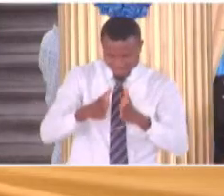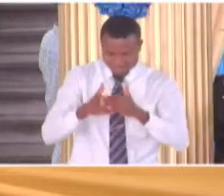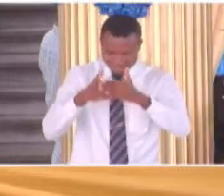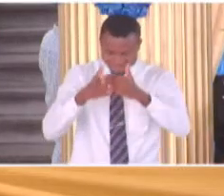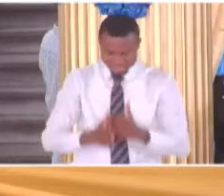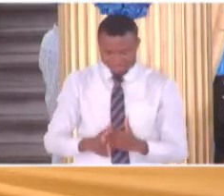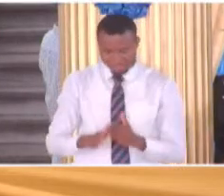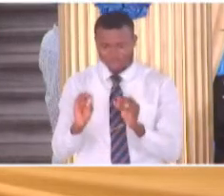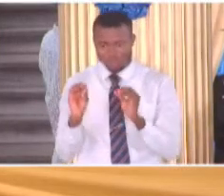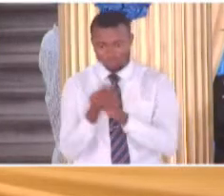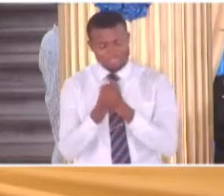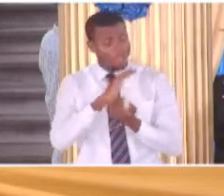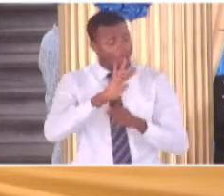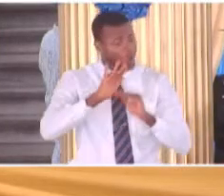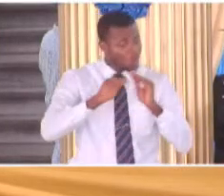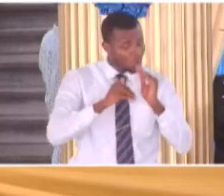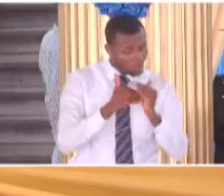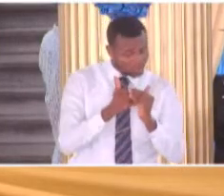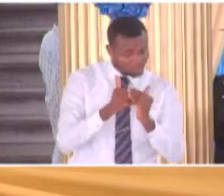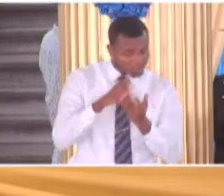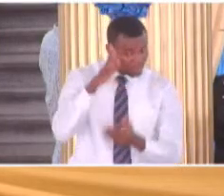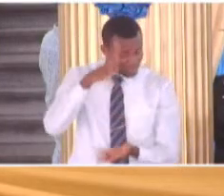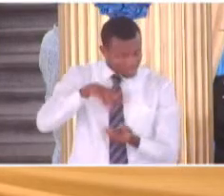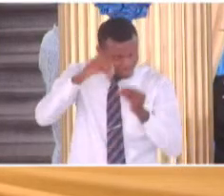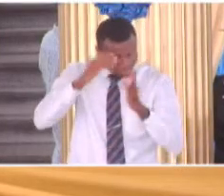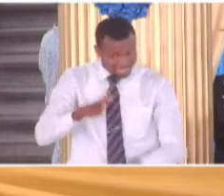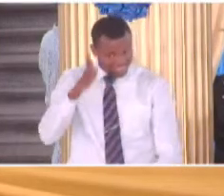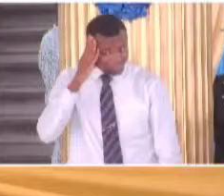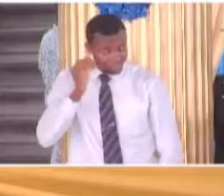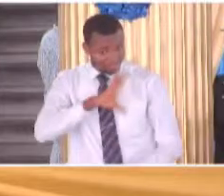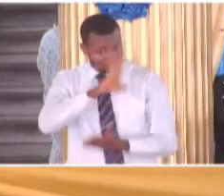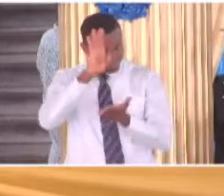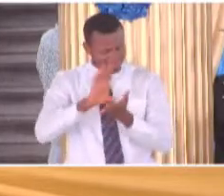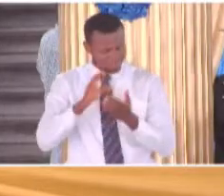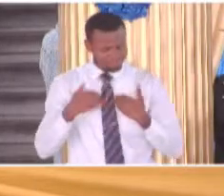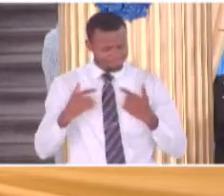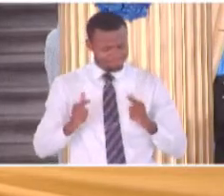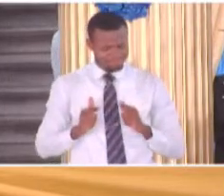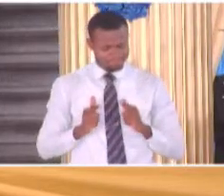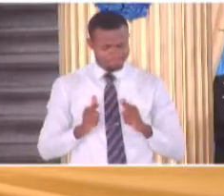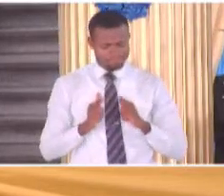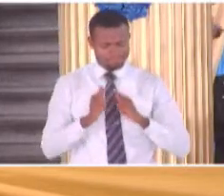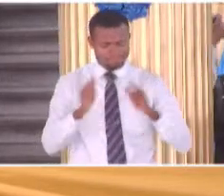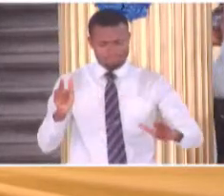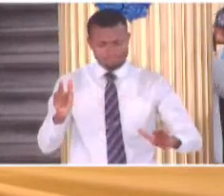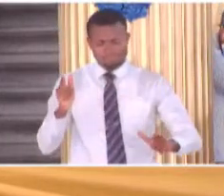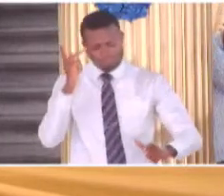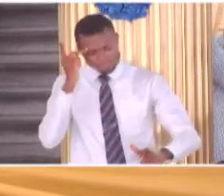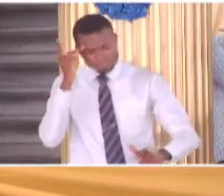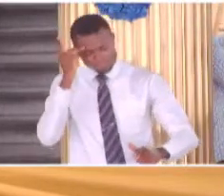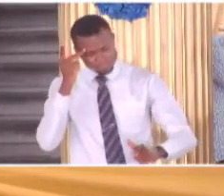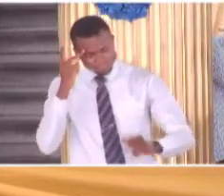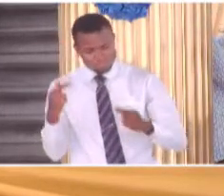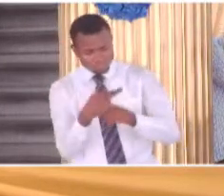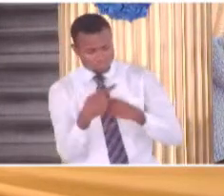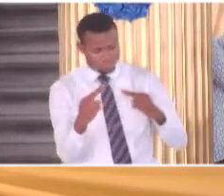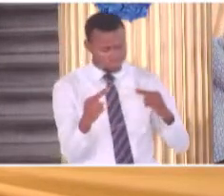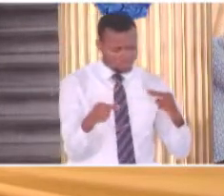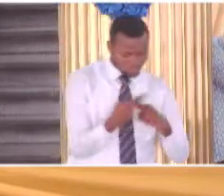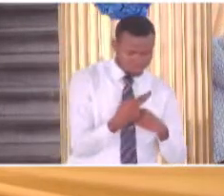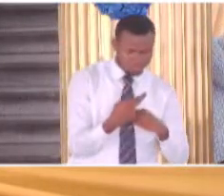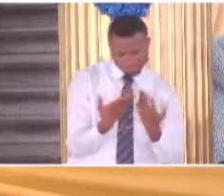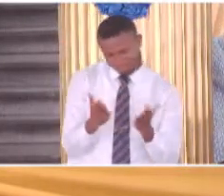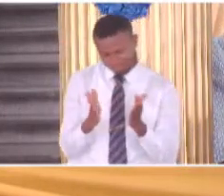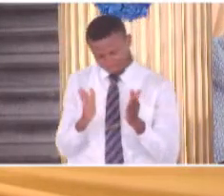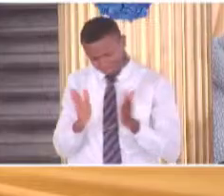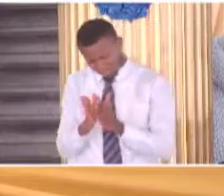The Student Experience Center will also have a large multi-purpose auditorium and smaller meeting rooms for